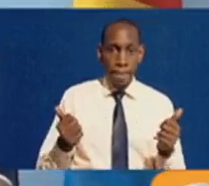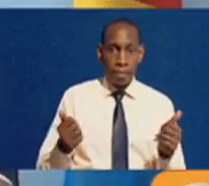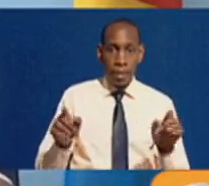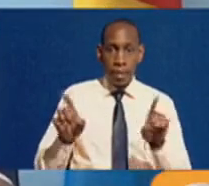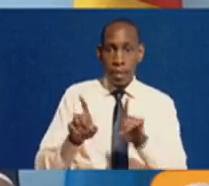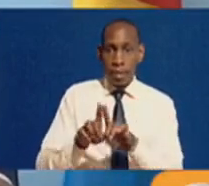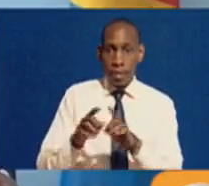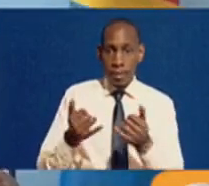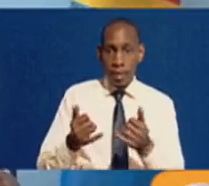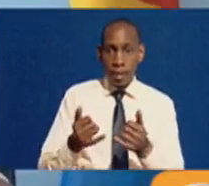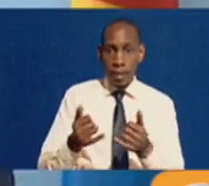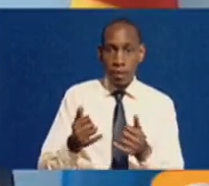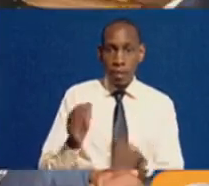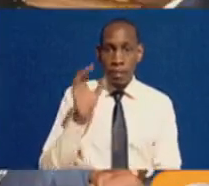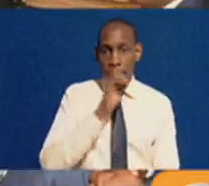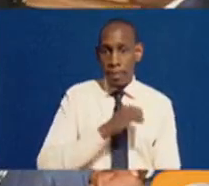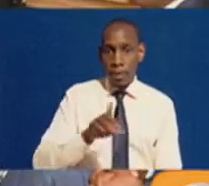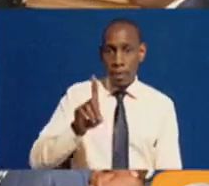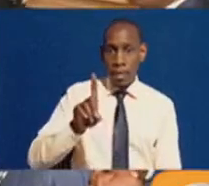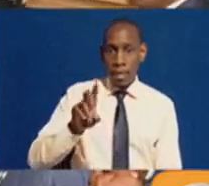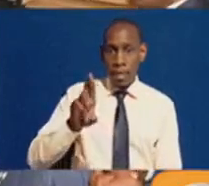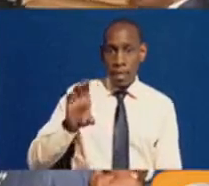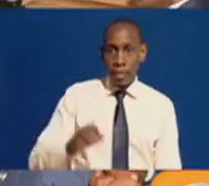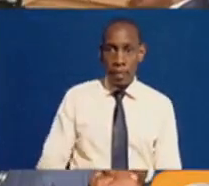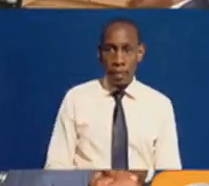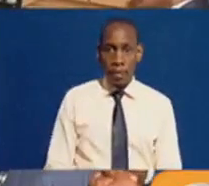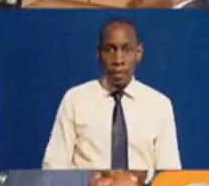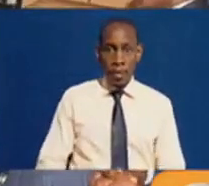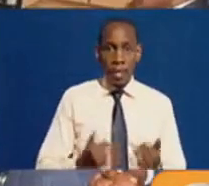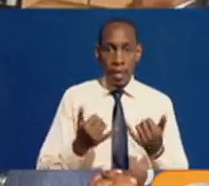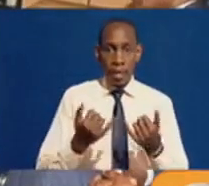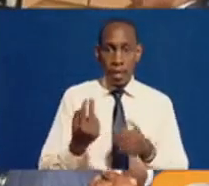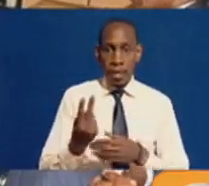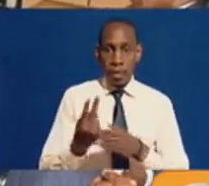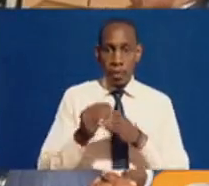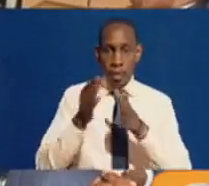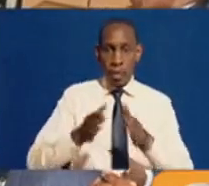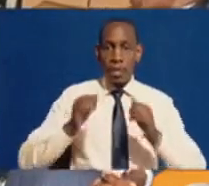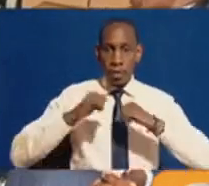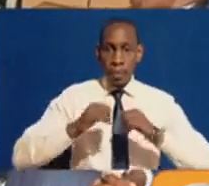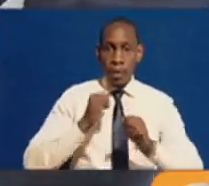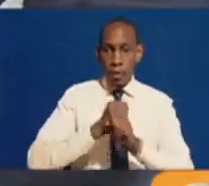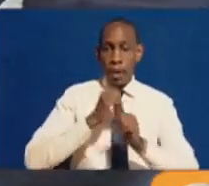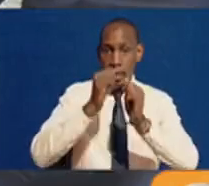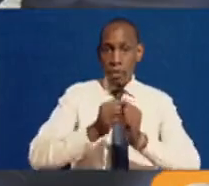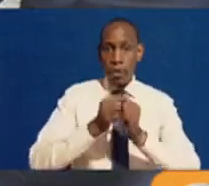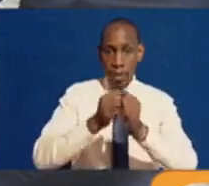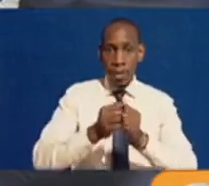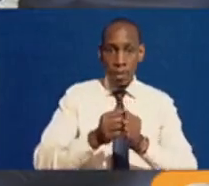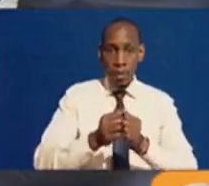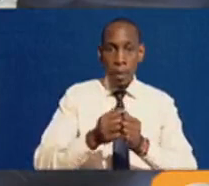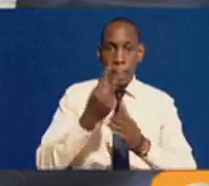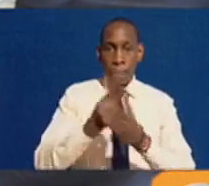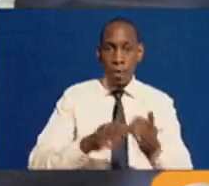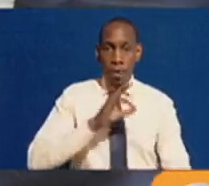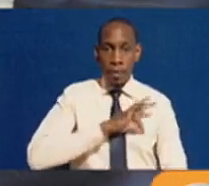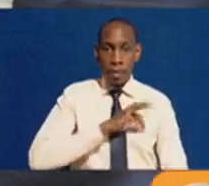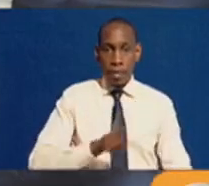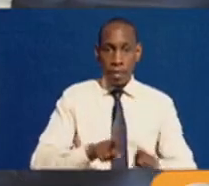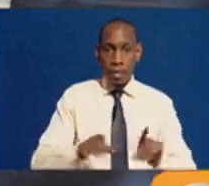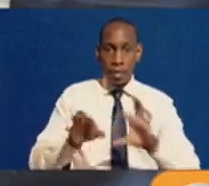been lacking in the DRC. But beyond the peace, the two leaders have agreed on areas of collaboration for mutual benefit and a